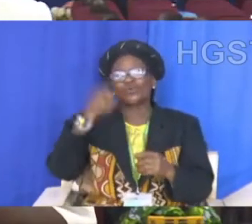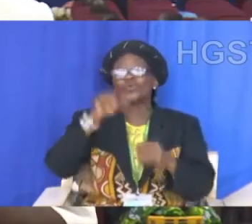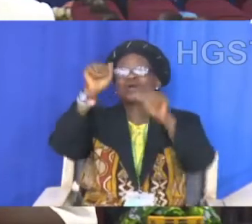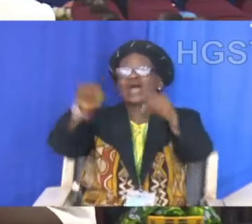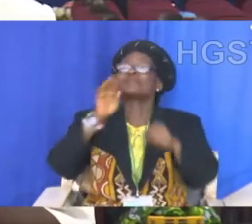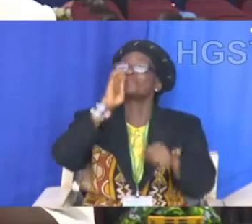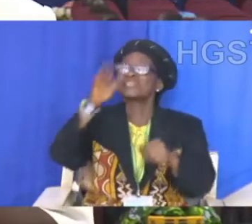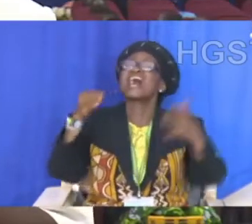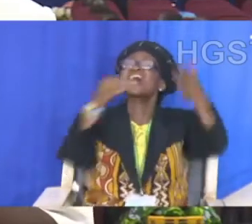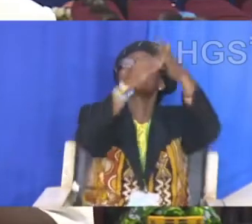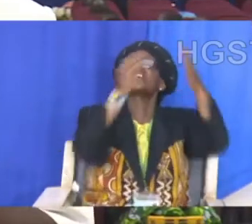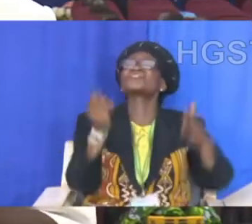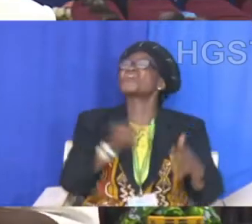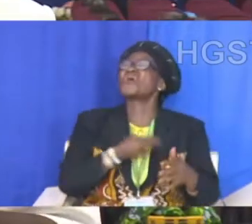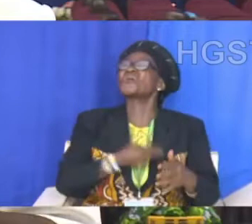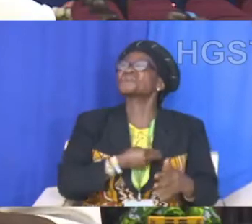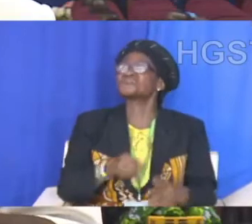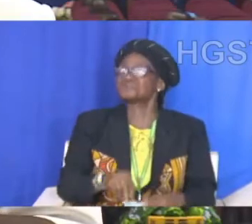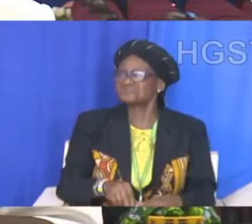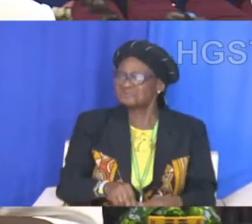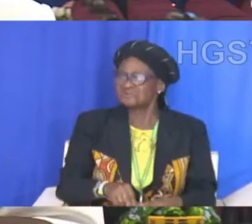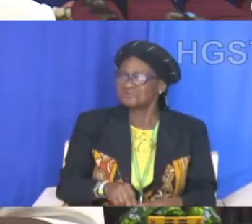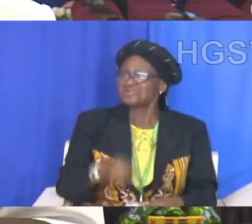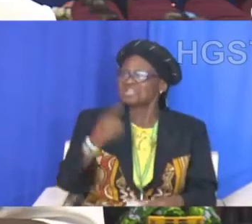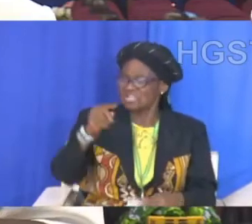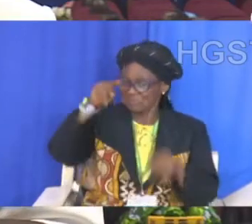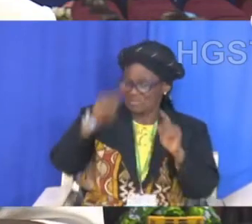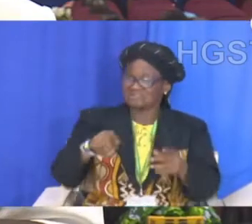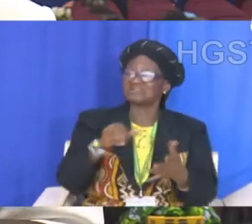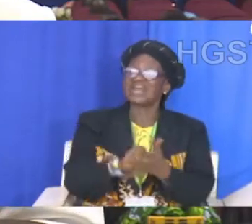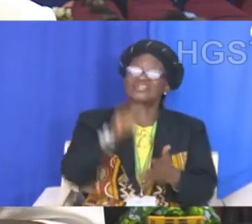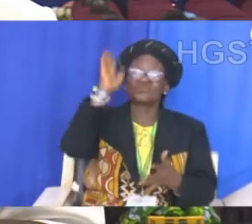one who can be against us is not yet born.